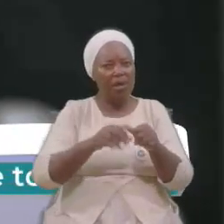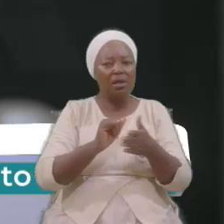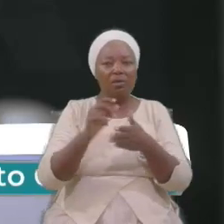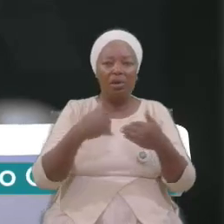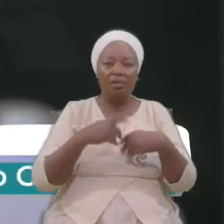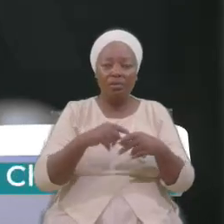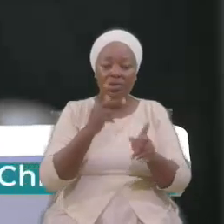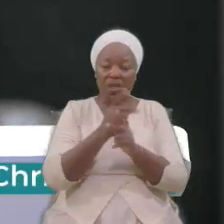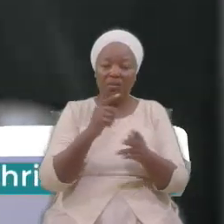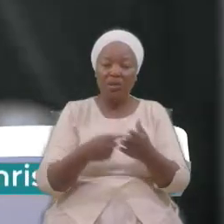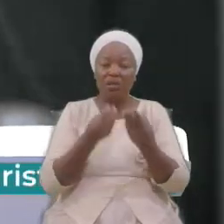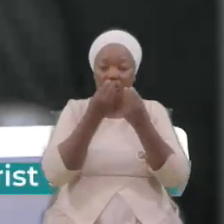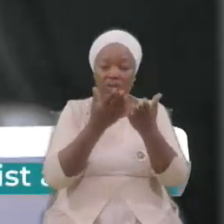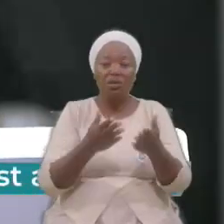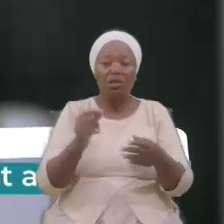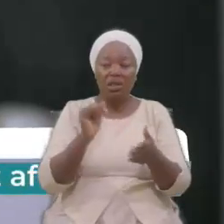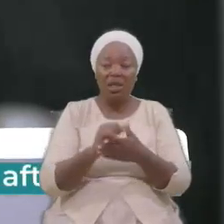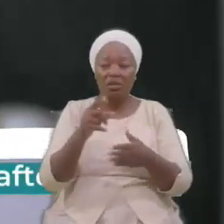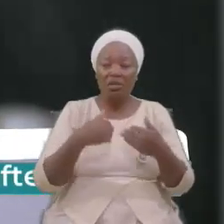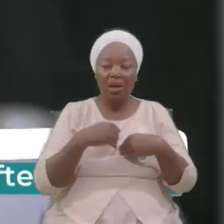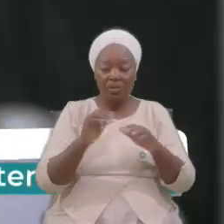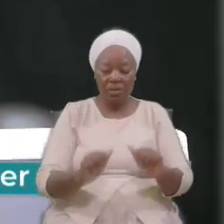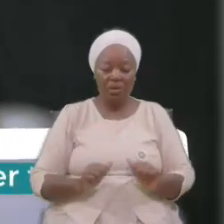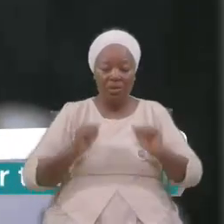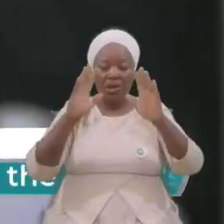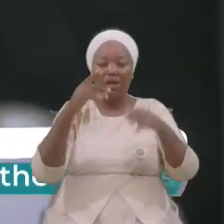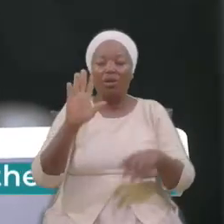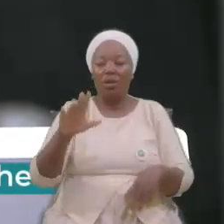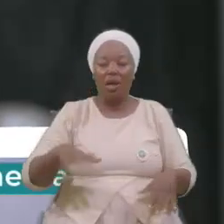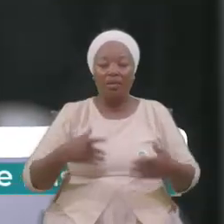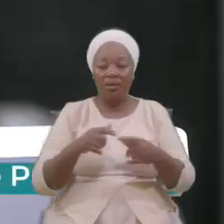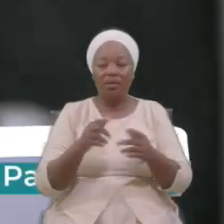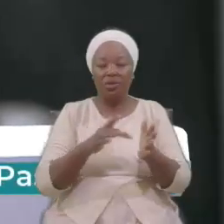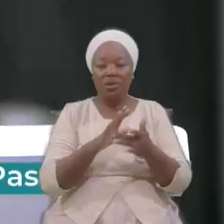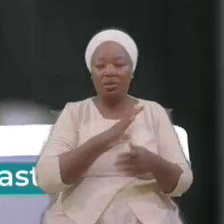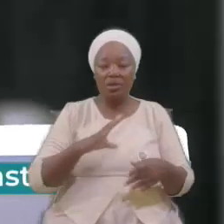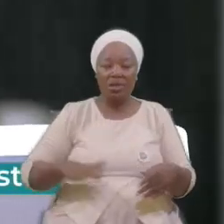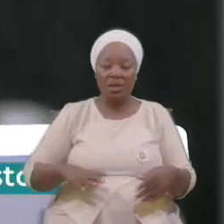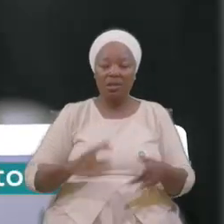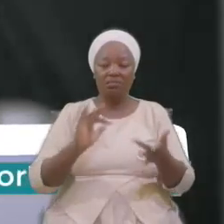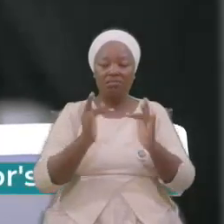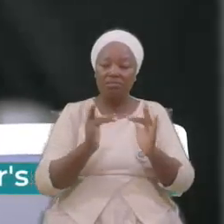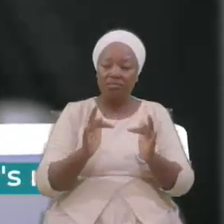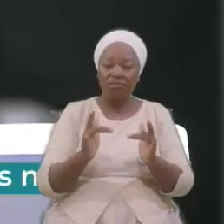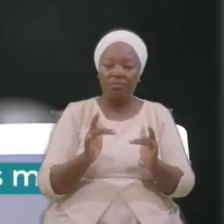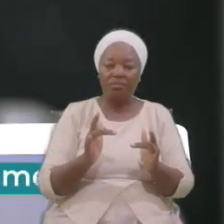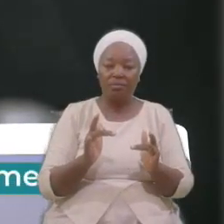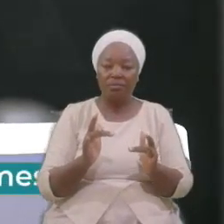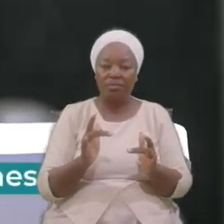information that you've given your life to Christ, your social media,